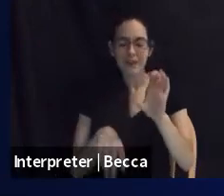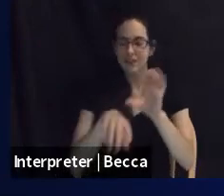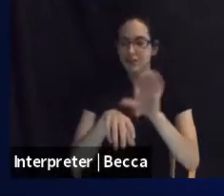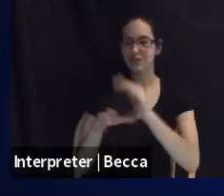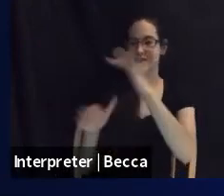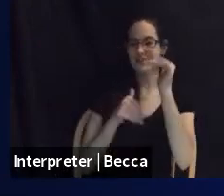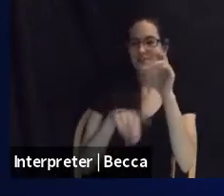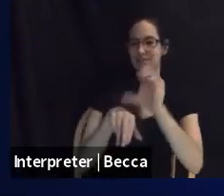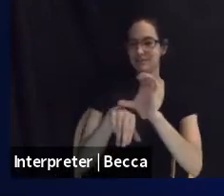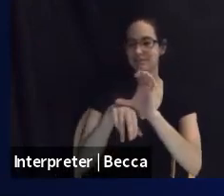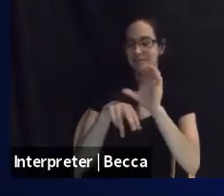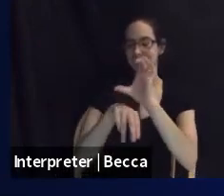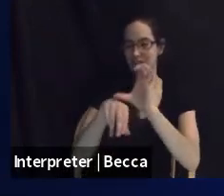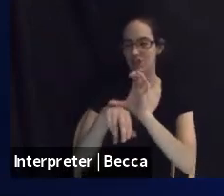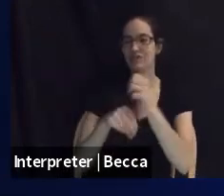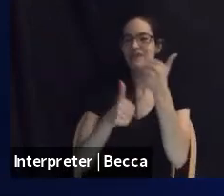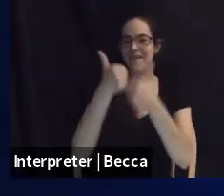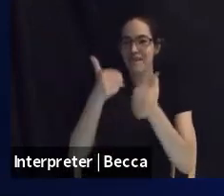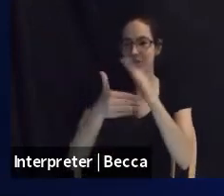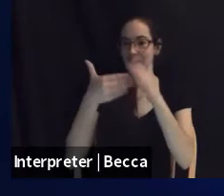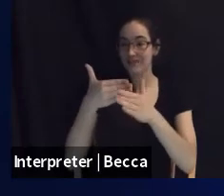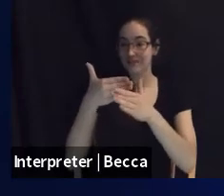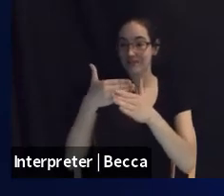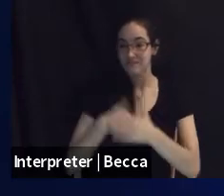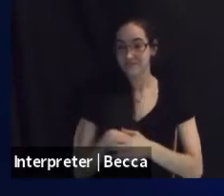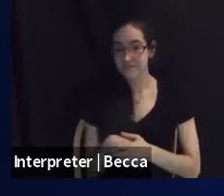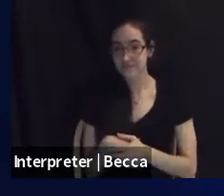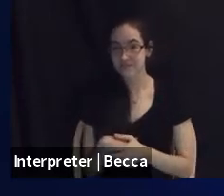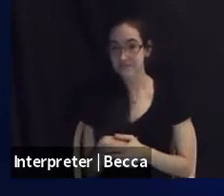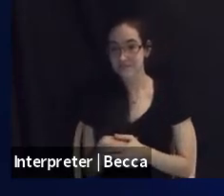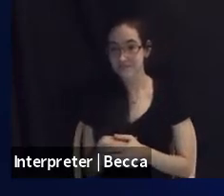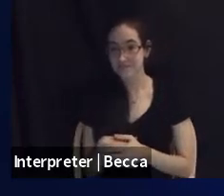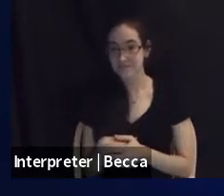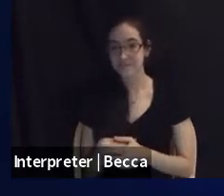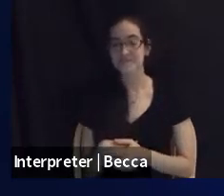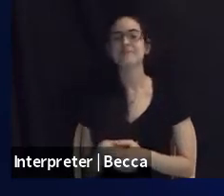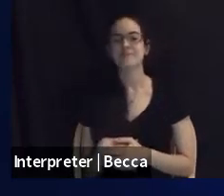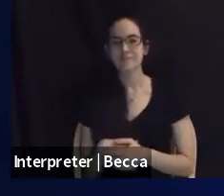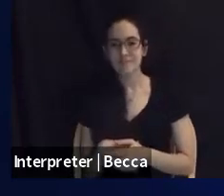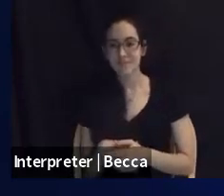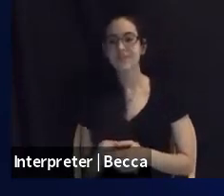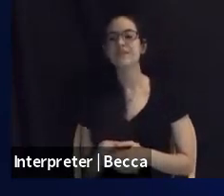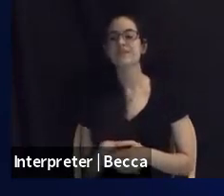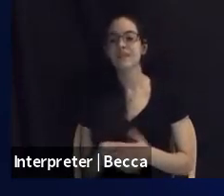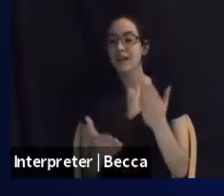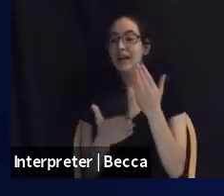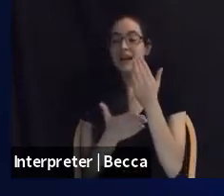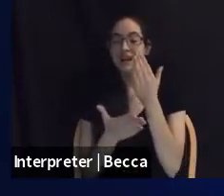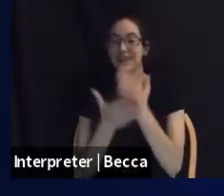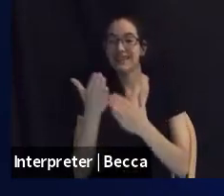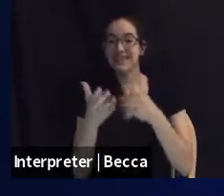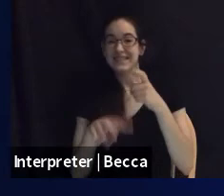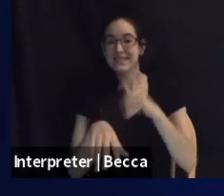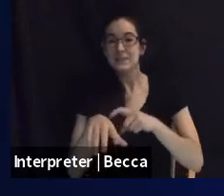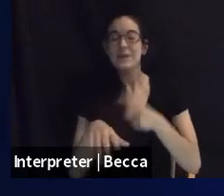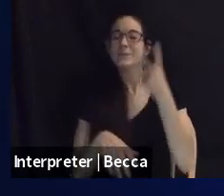weekend. Those are the characteristics. And I want to tell you, sometimes we see church and we go for the low-hanging fruit. It's, I want a place for my kids